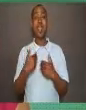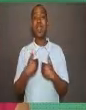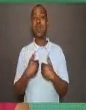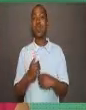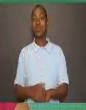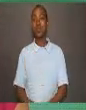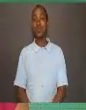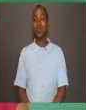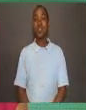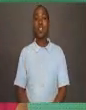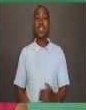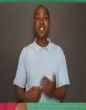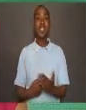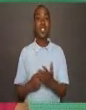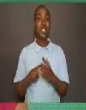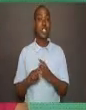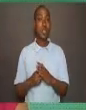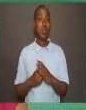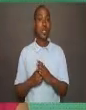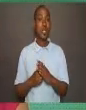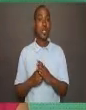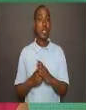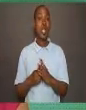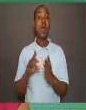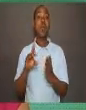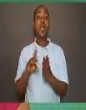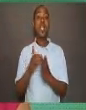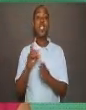Let us begin with a review activity.